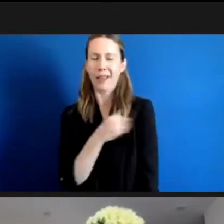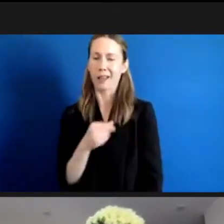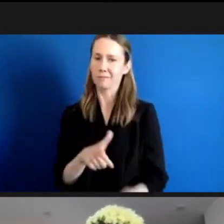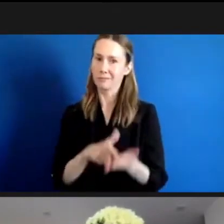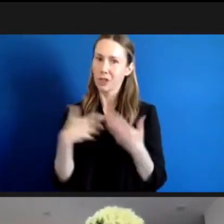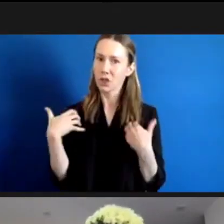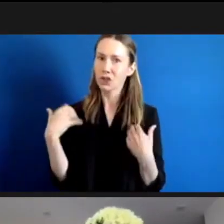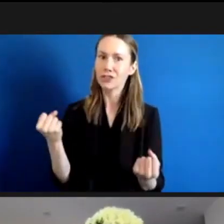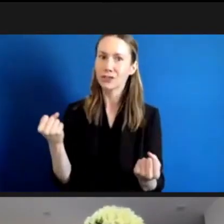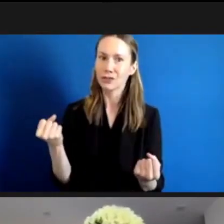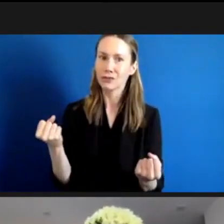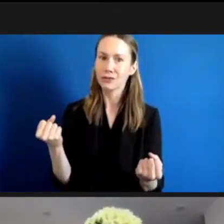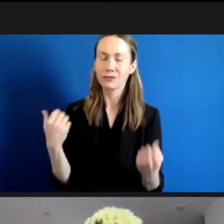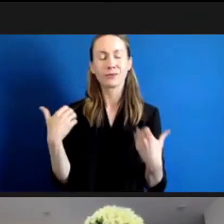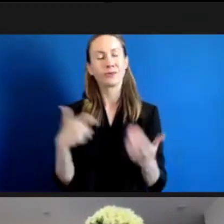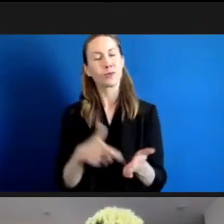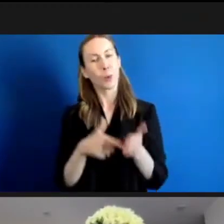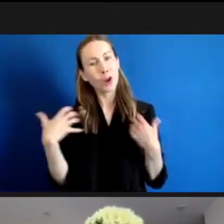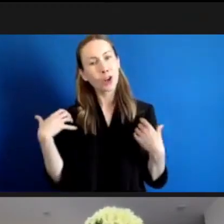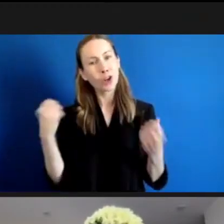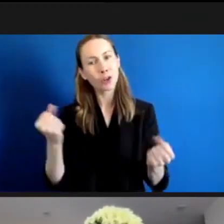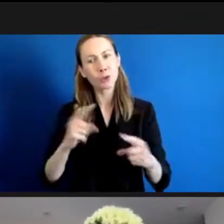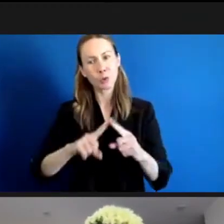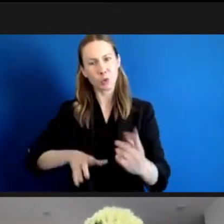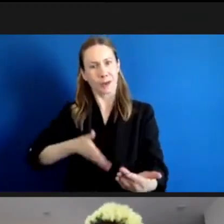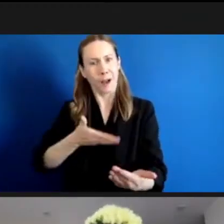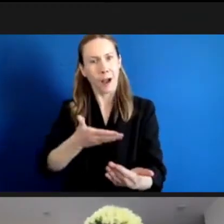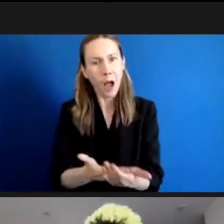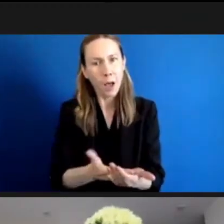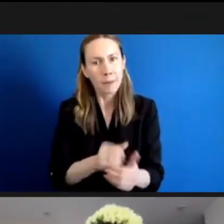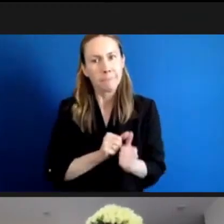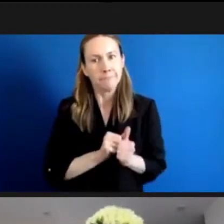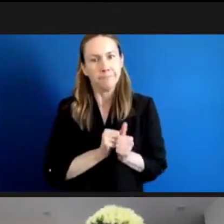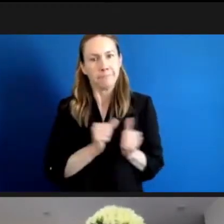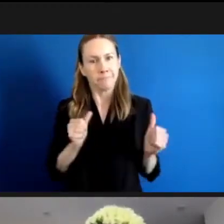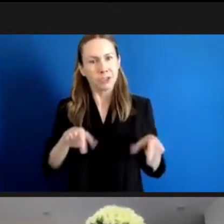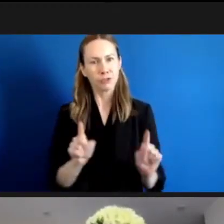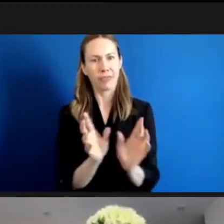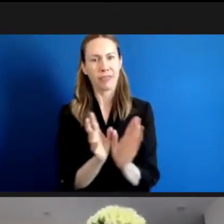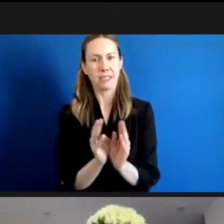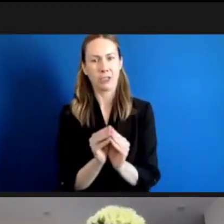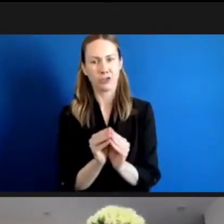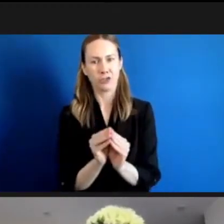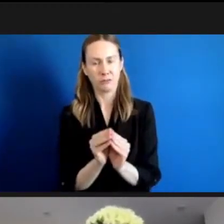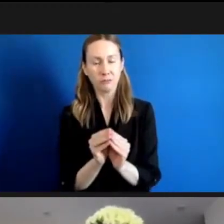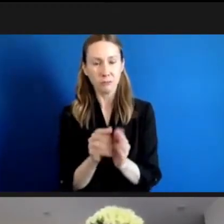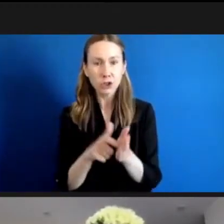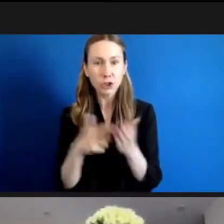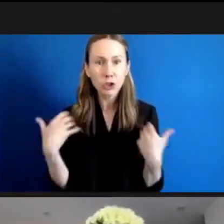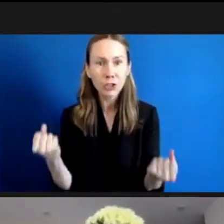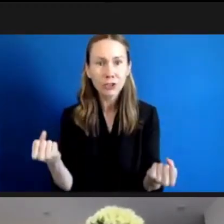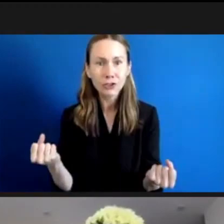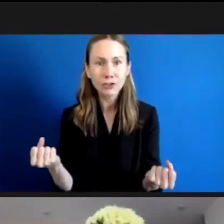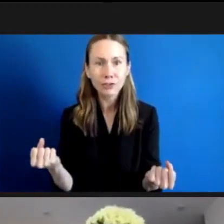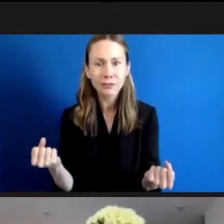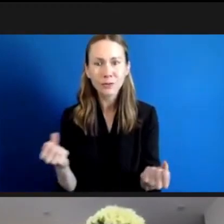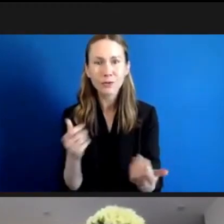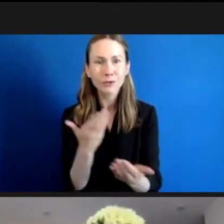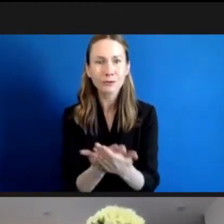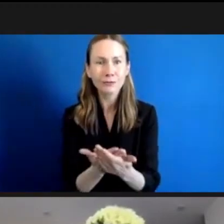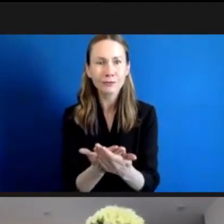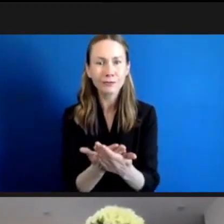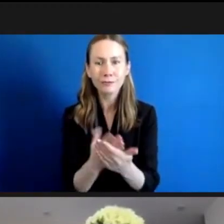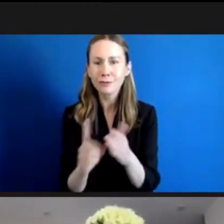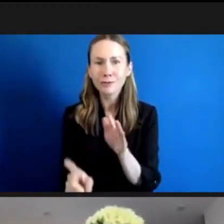it takes to come to this session. For some folks, that took courage, and so we